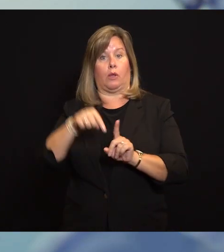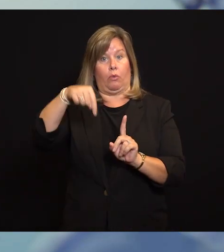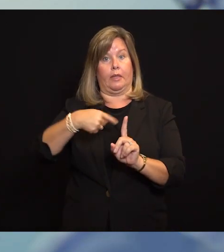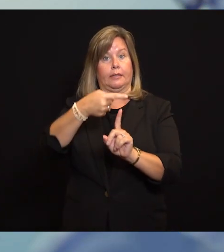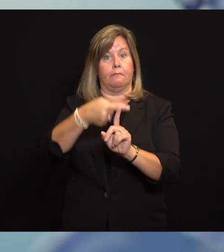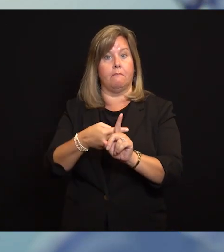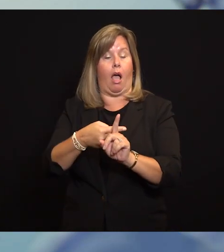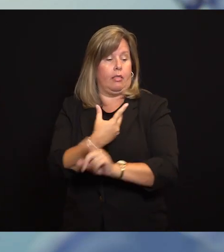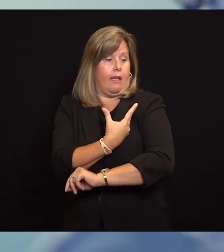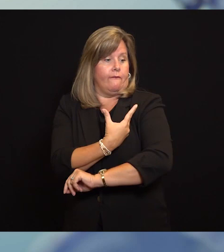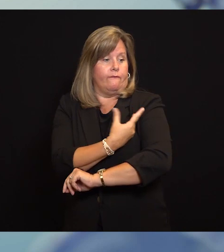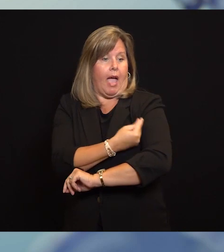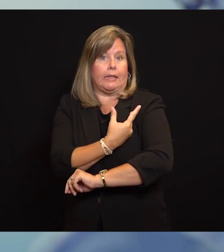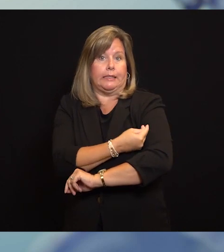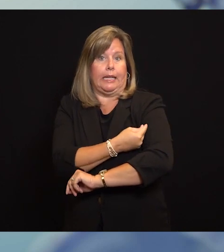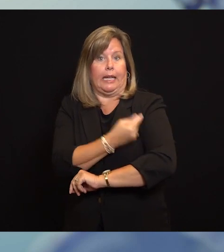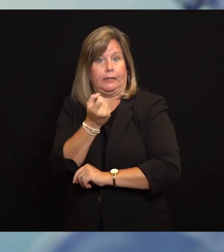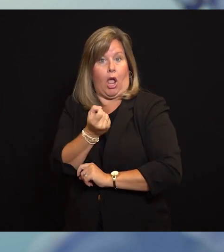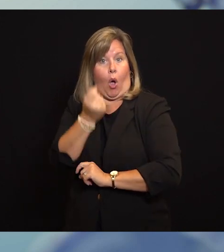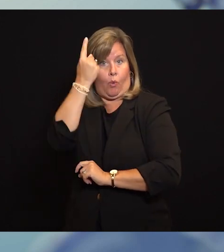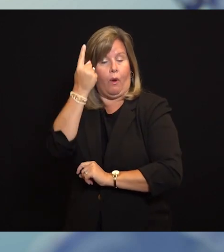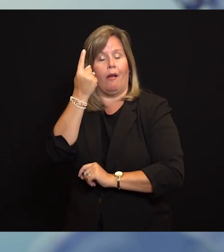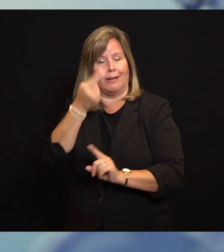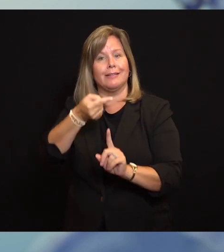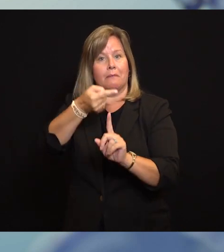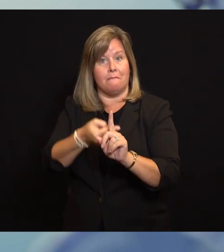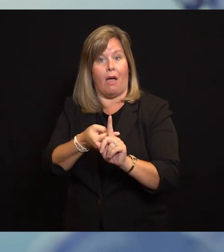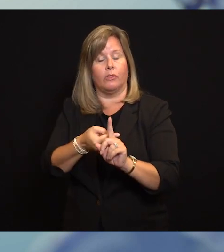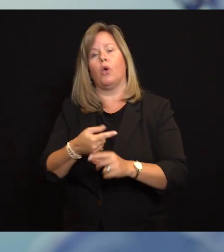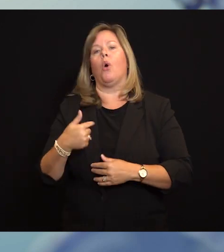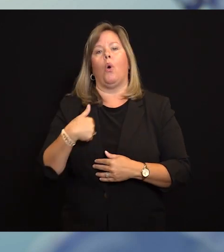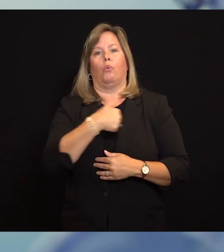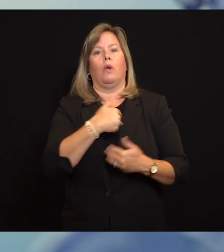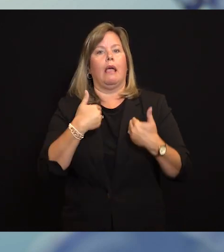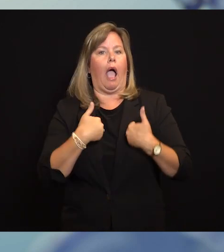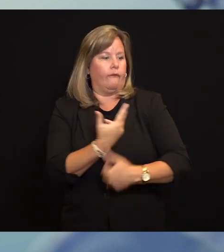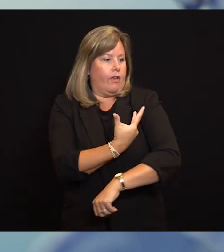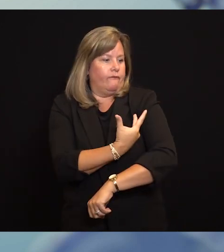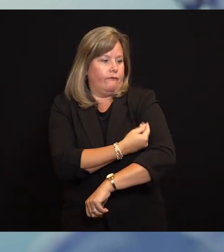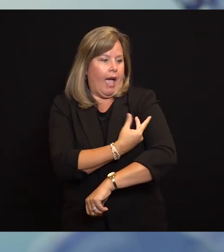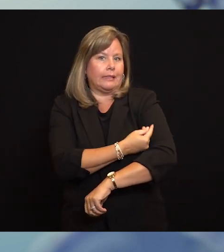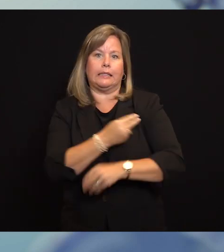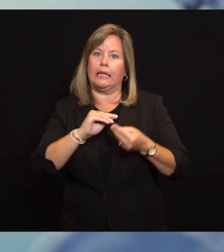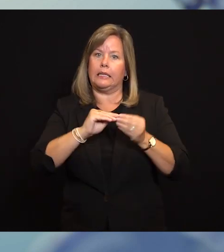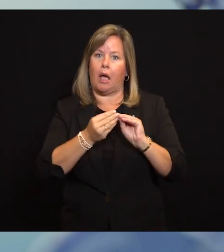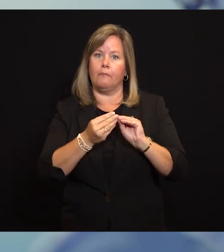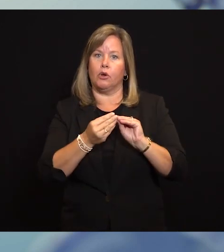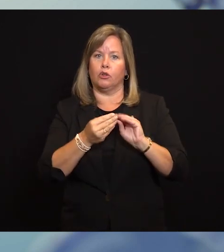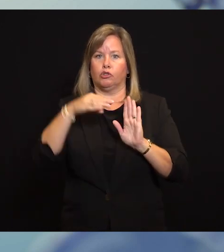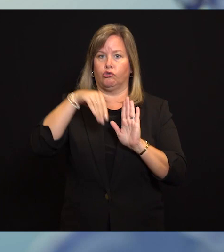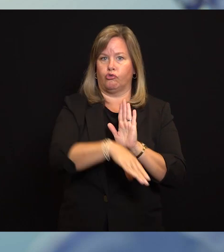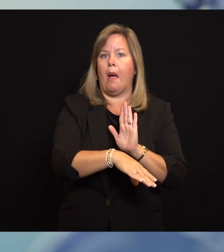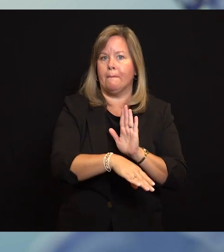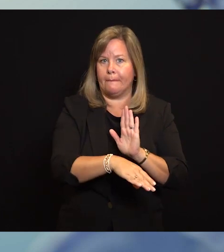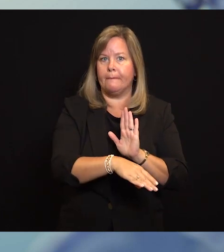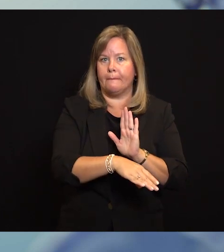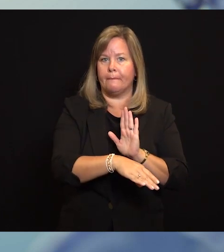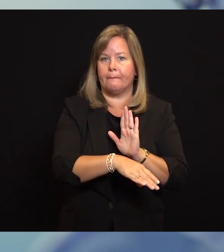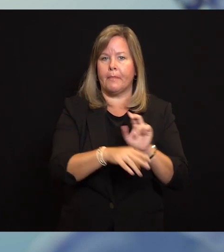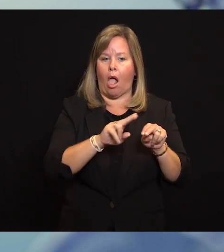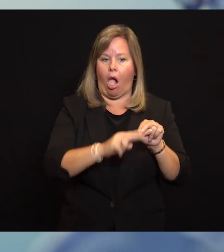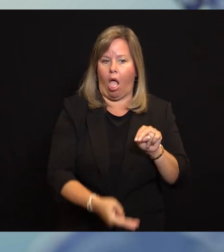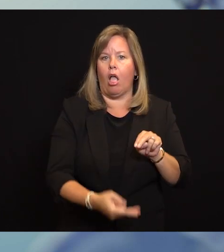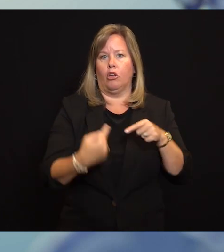Month, and we have seen our vaccination coverage numbers drop a bit during this pandemic. That's not a